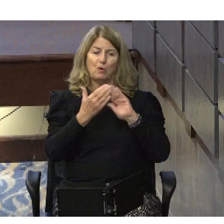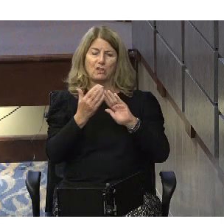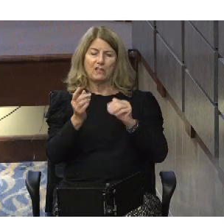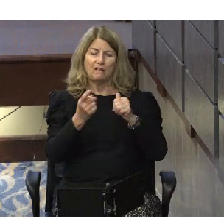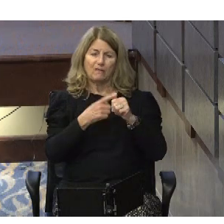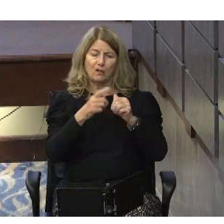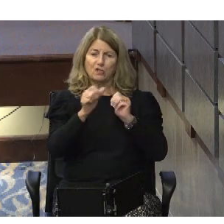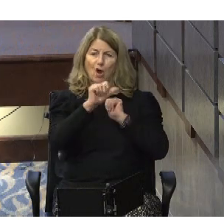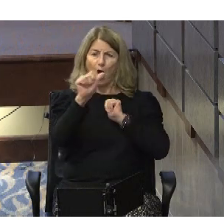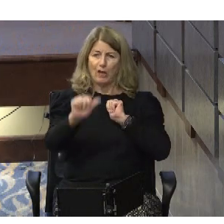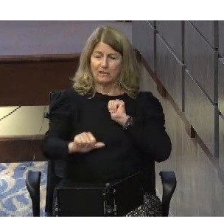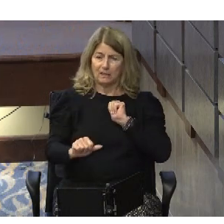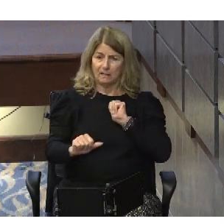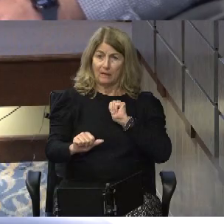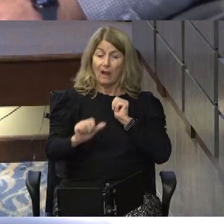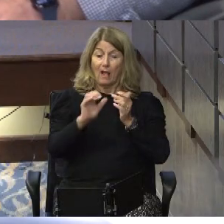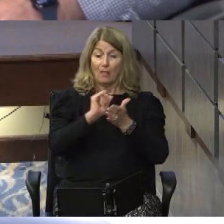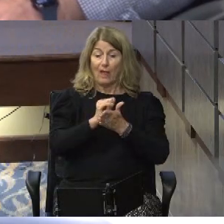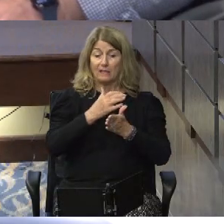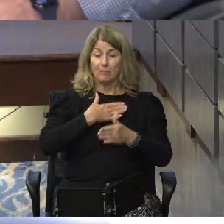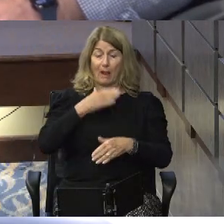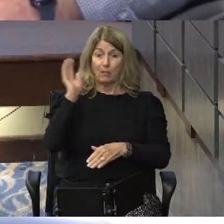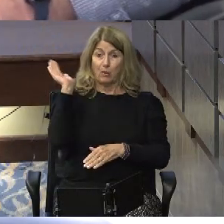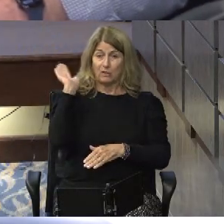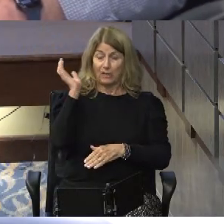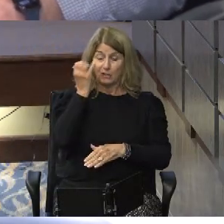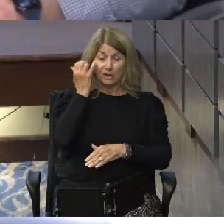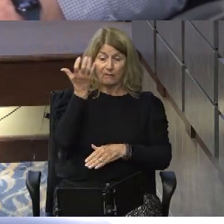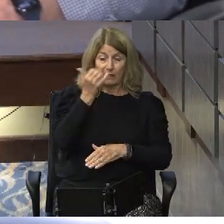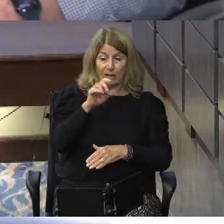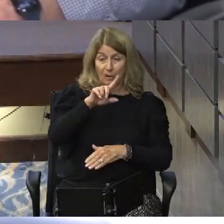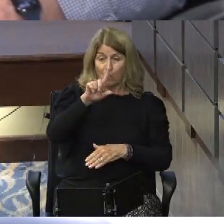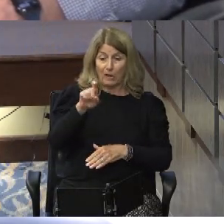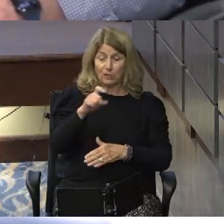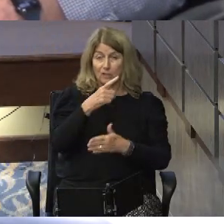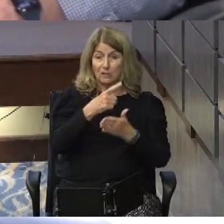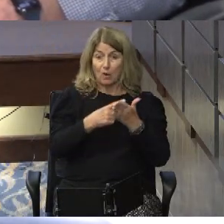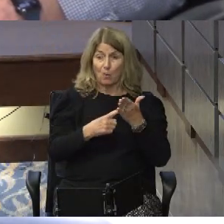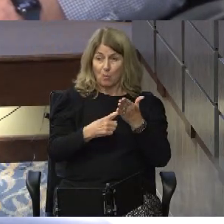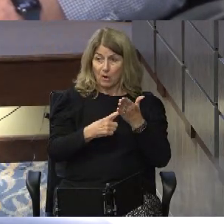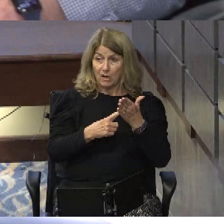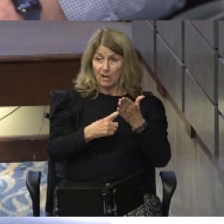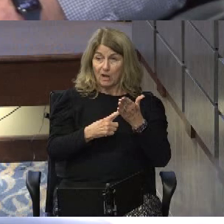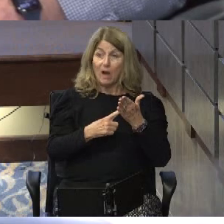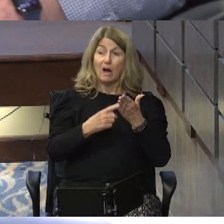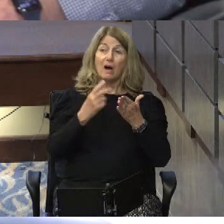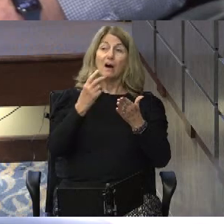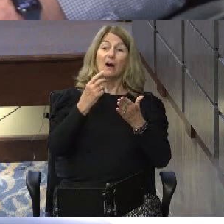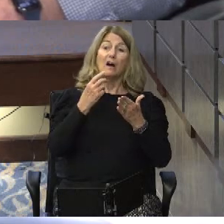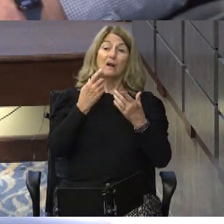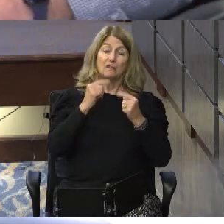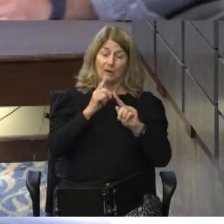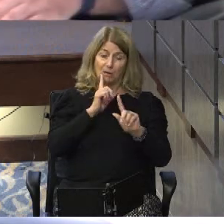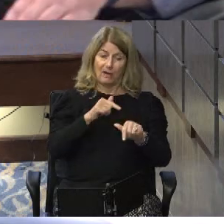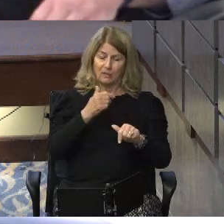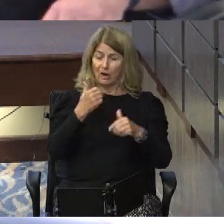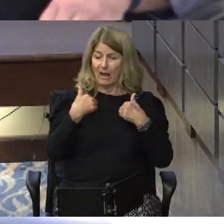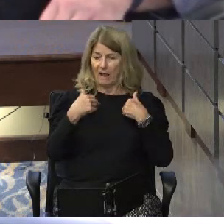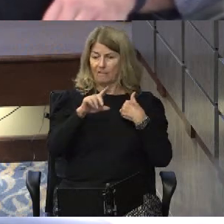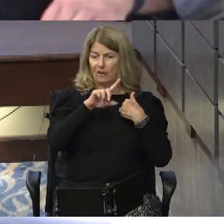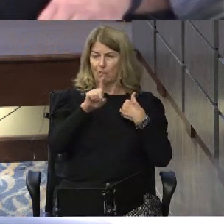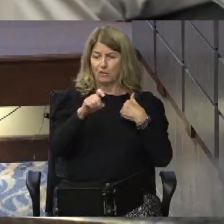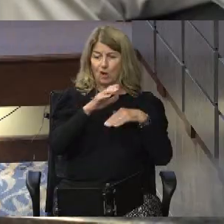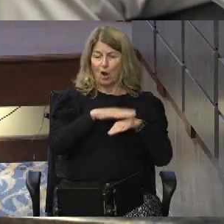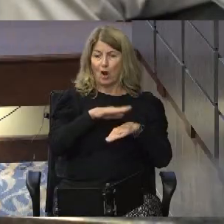my presentation. If you've got any questions, I'd love to see if I've got answers. I've got a question. Yes, ma'am. On